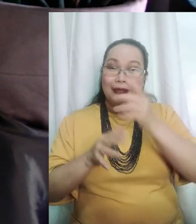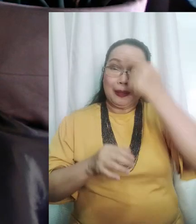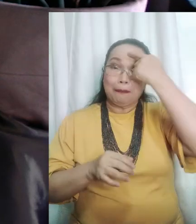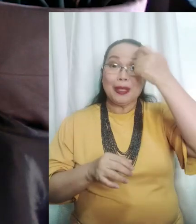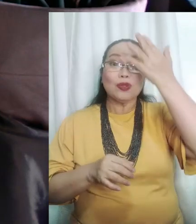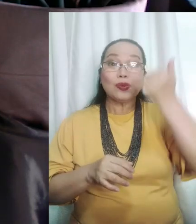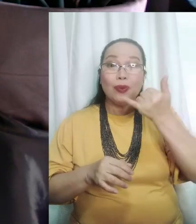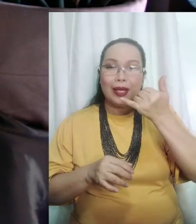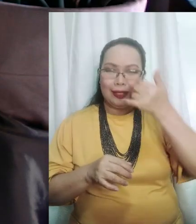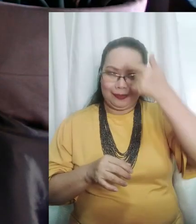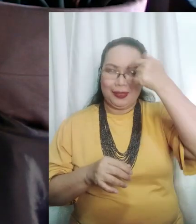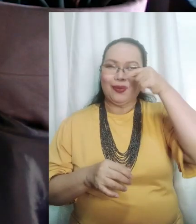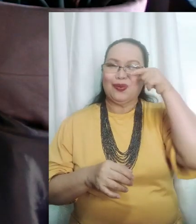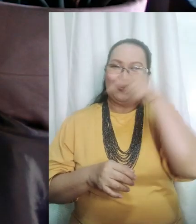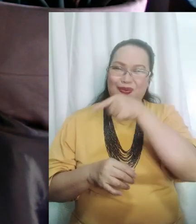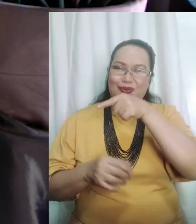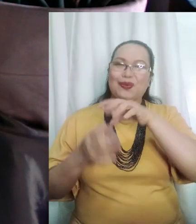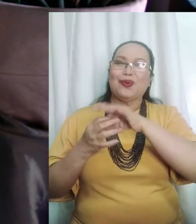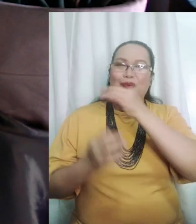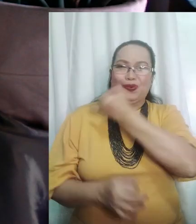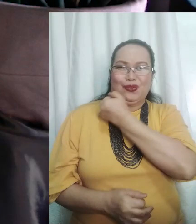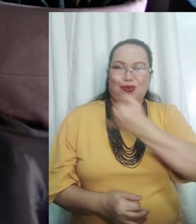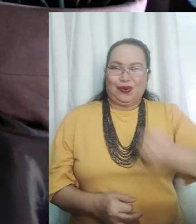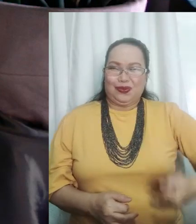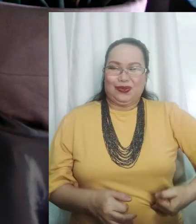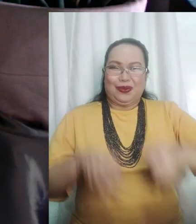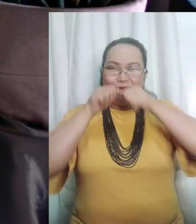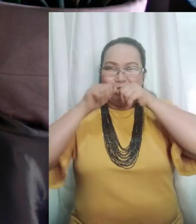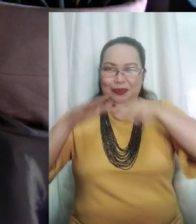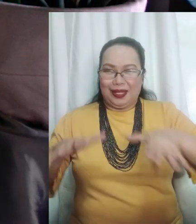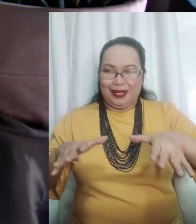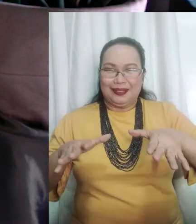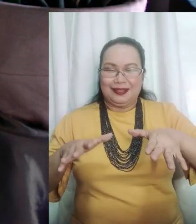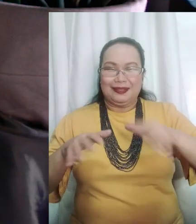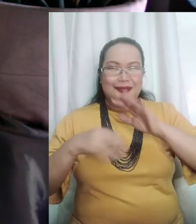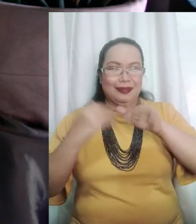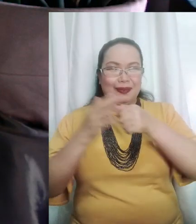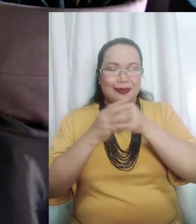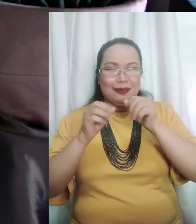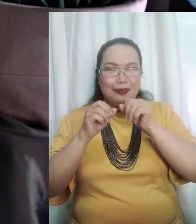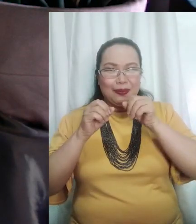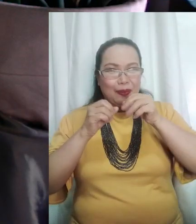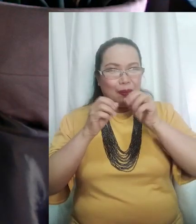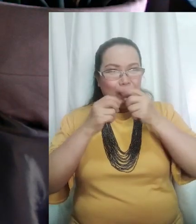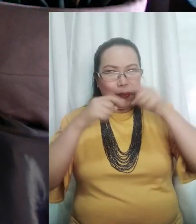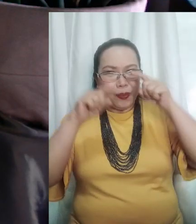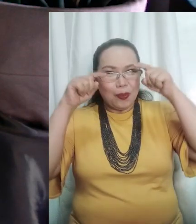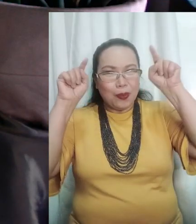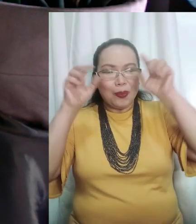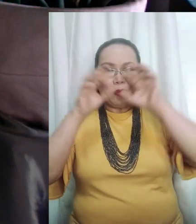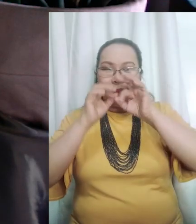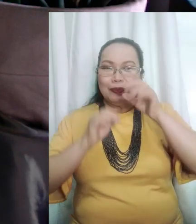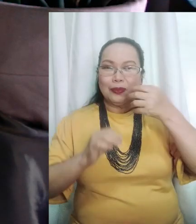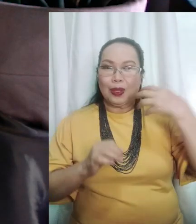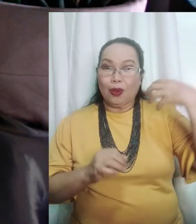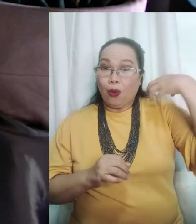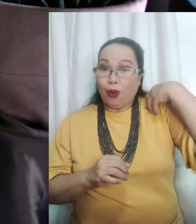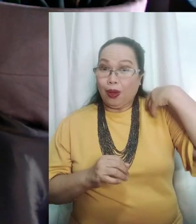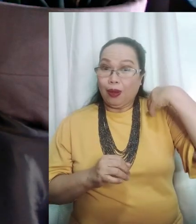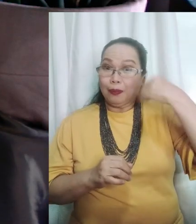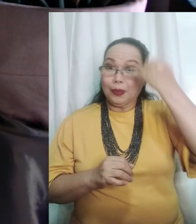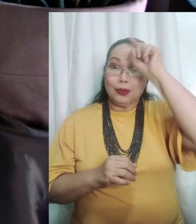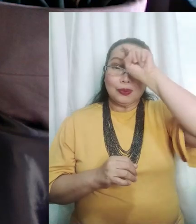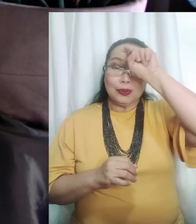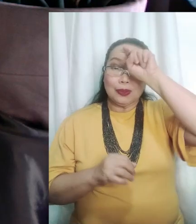with Joseph, that's one. And he prospered in everything he did, okay? And then next, and Potiphar saw that